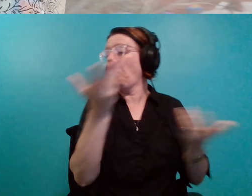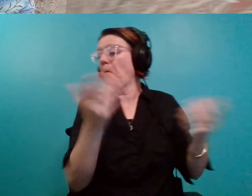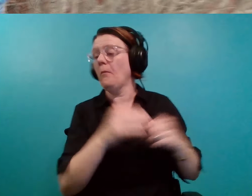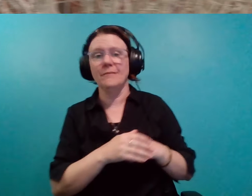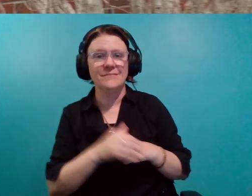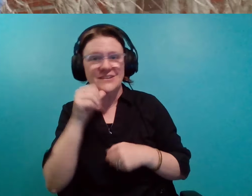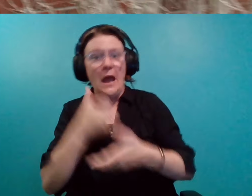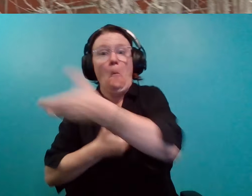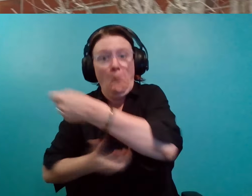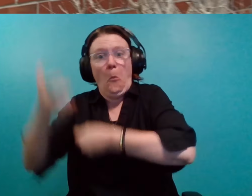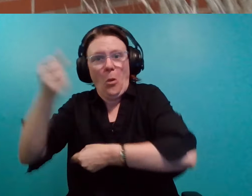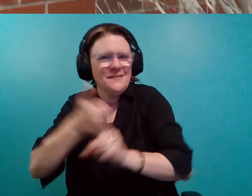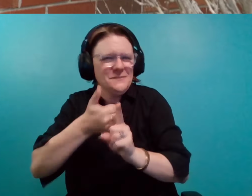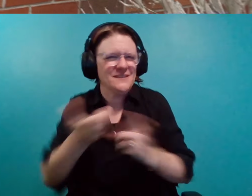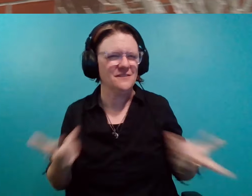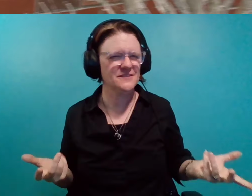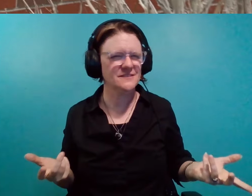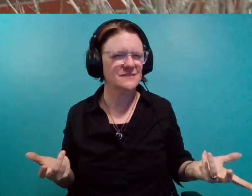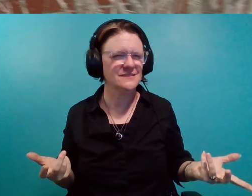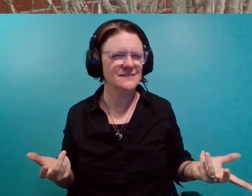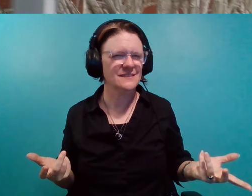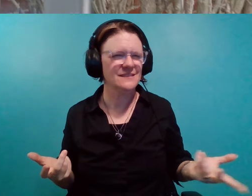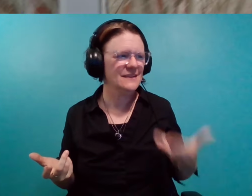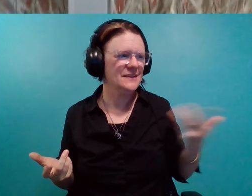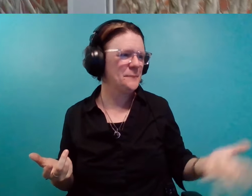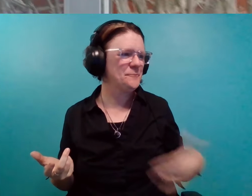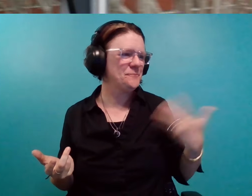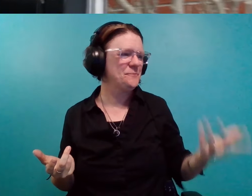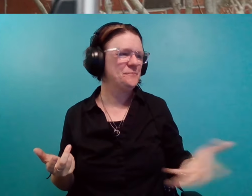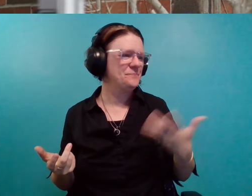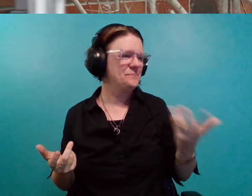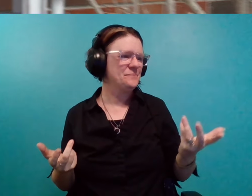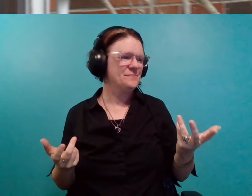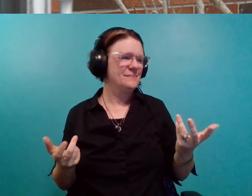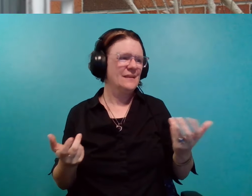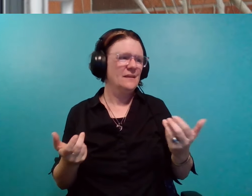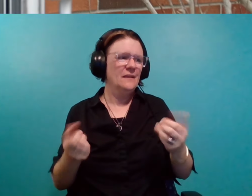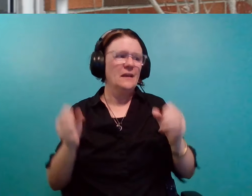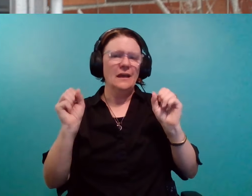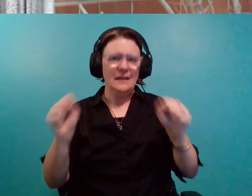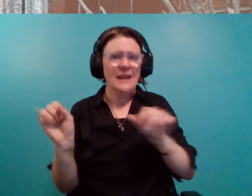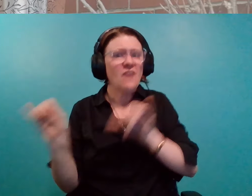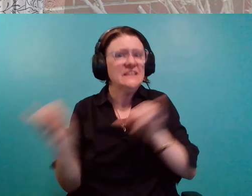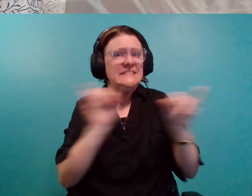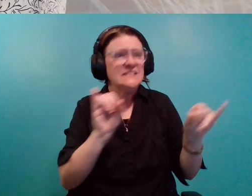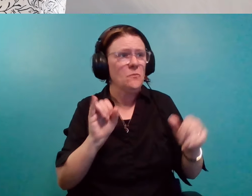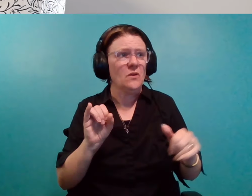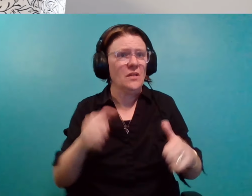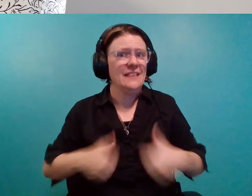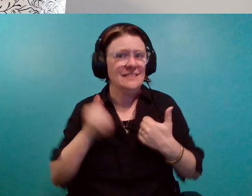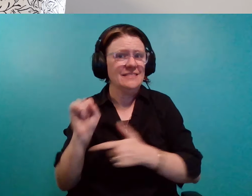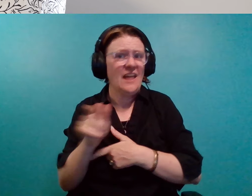stair, they're not doing 50 push-ups. Like it's not it's not unreasonable to ask to have a